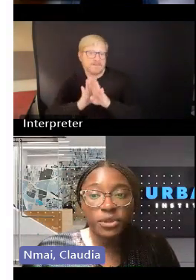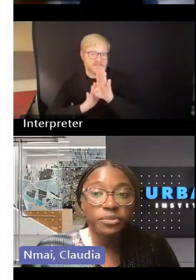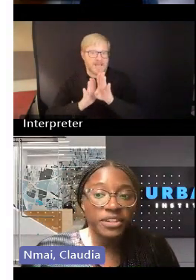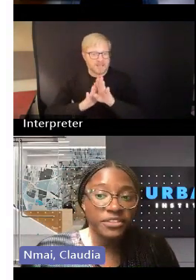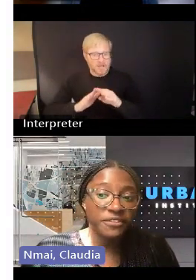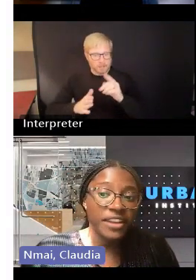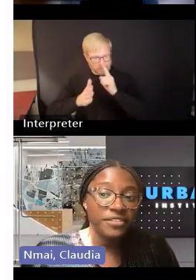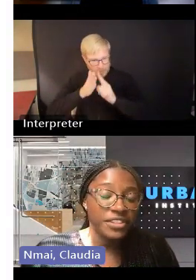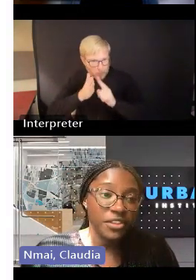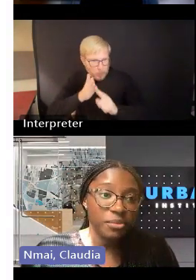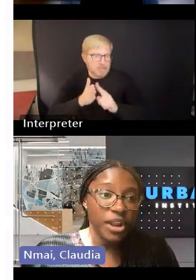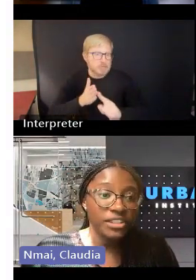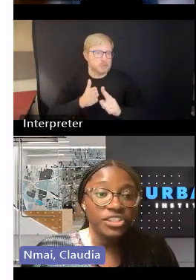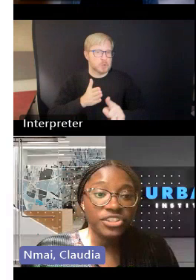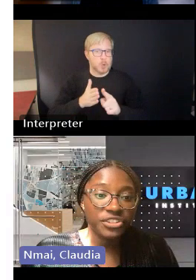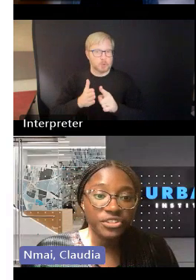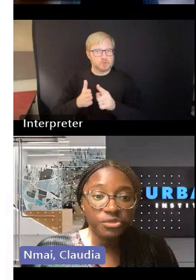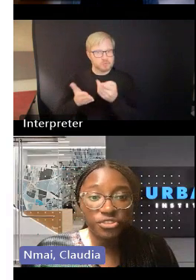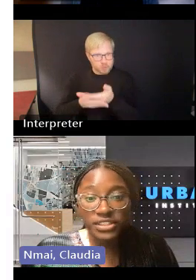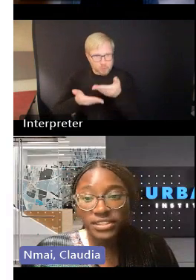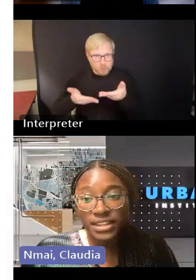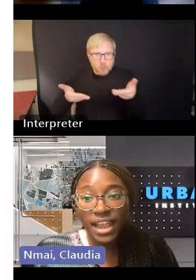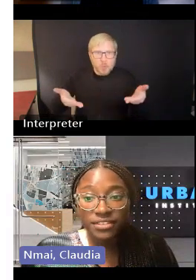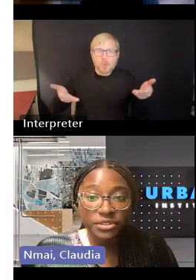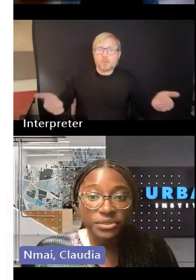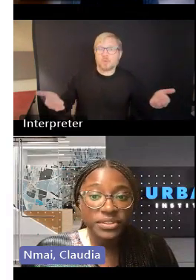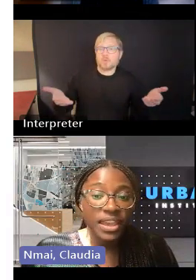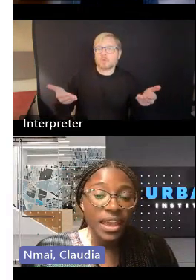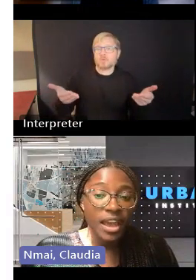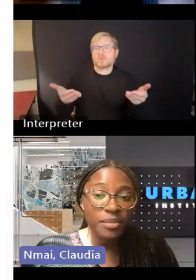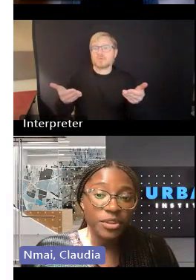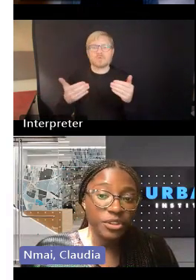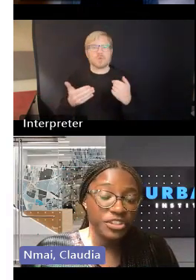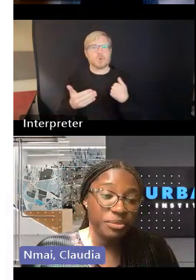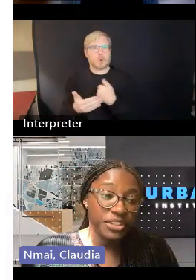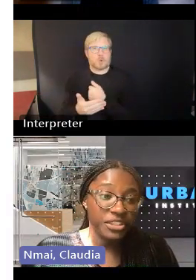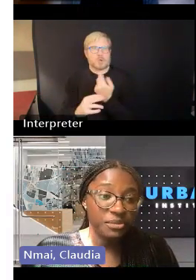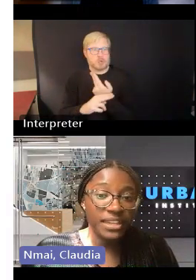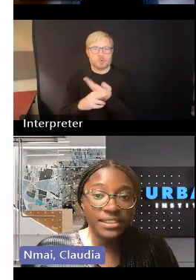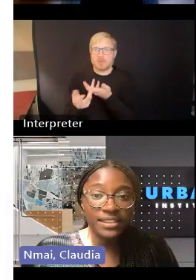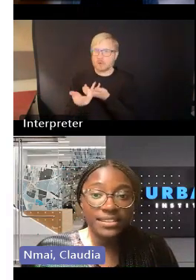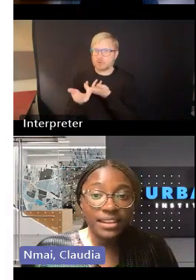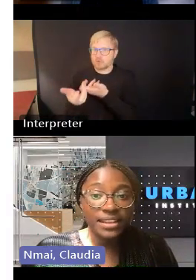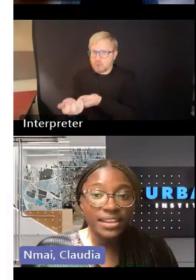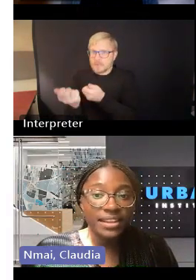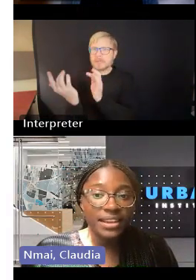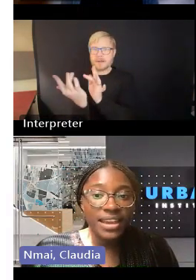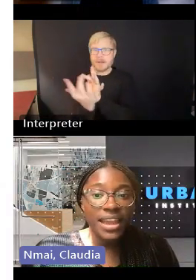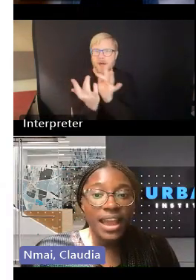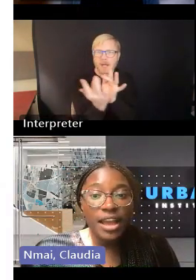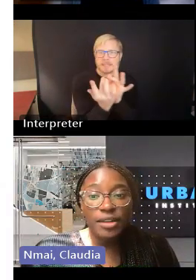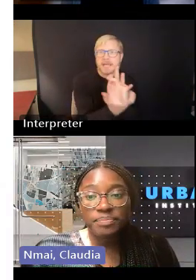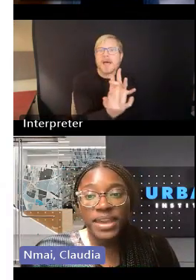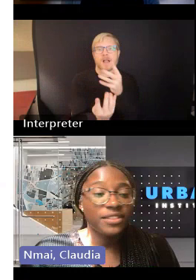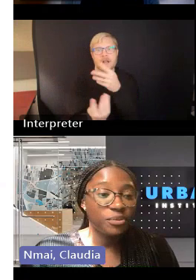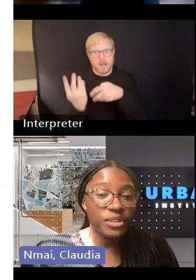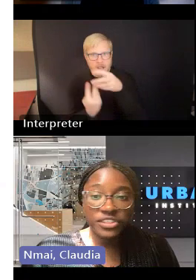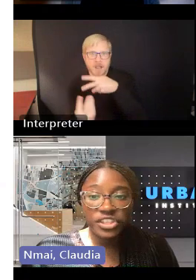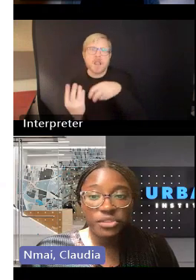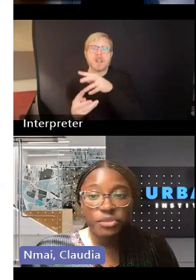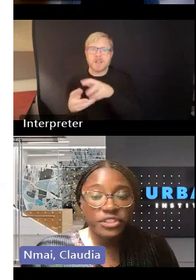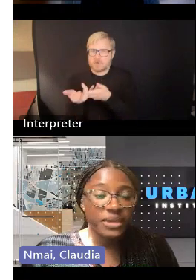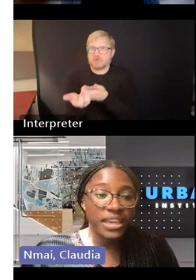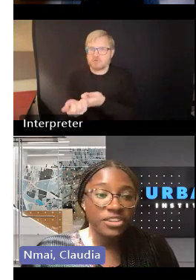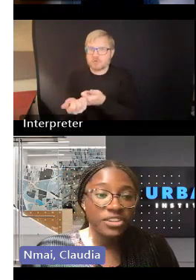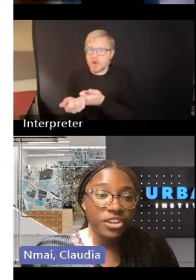well as in the recruitment of survivors and other practitioners through trusted avenues in order to participate in this study. And